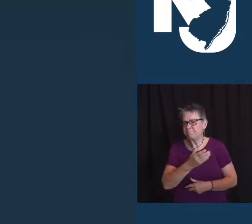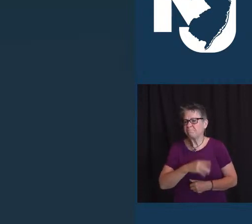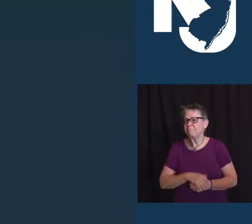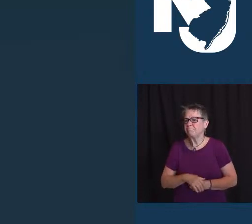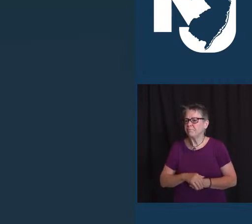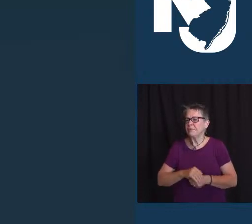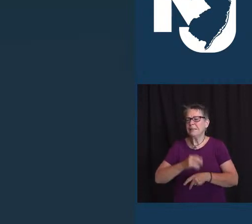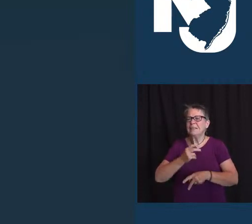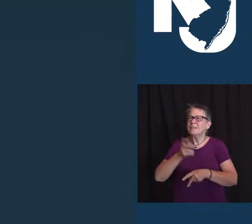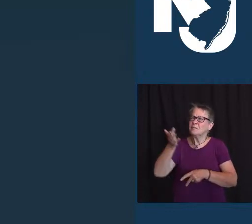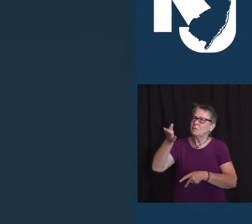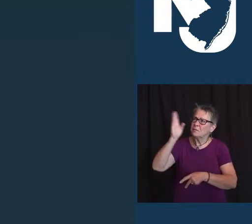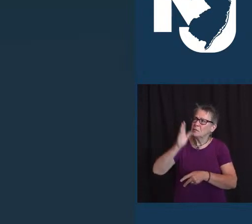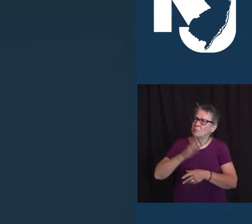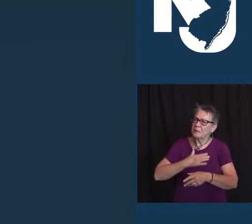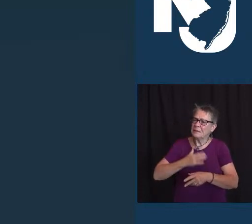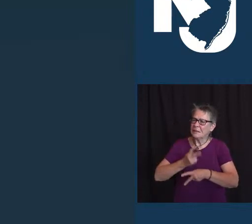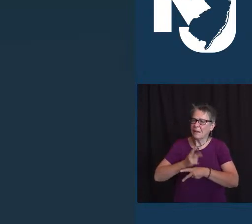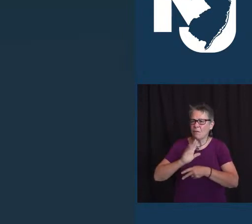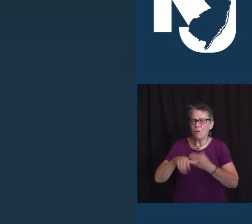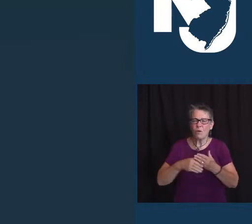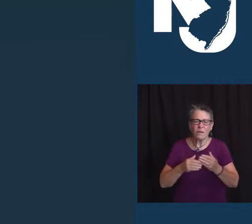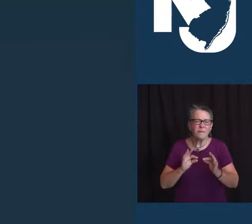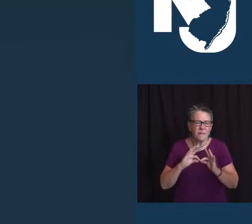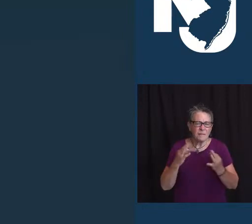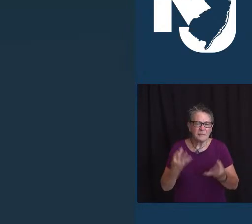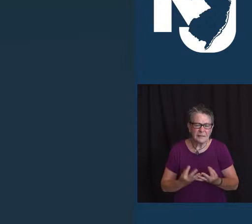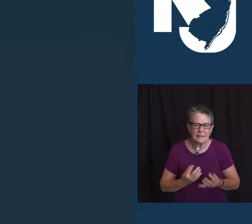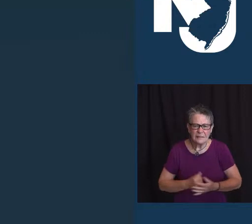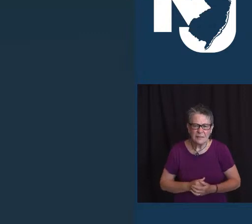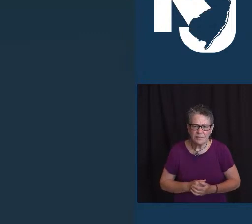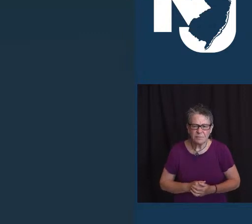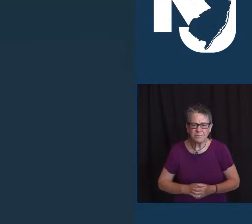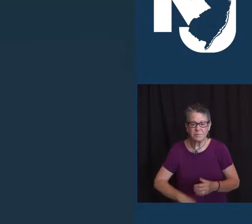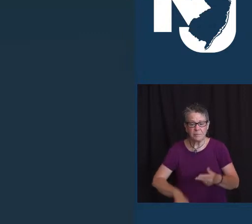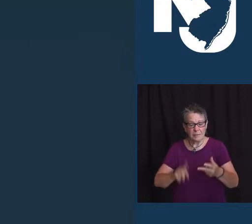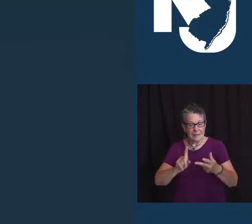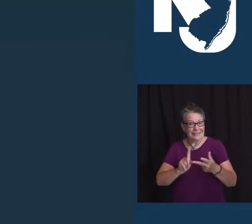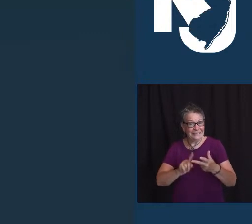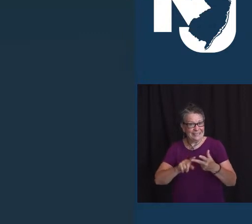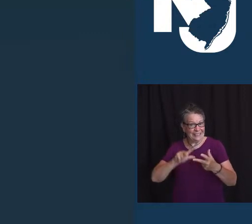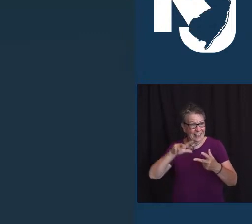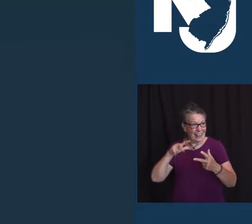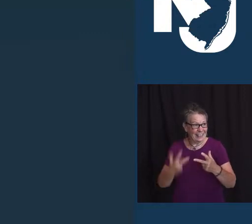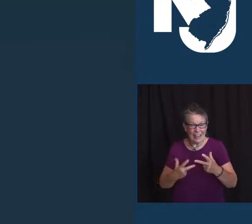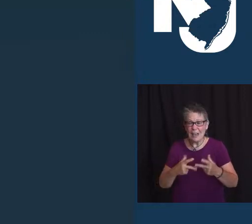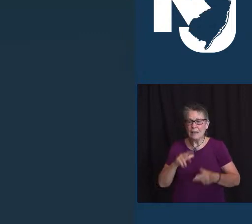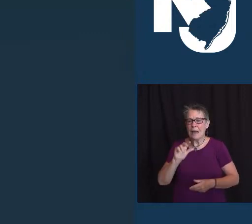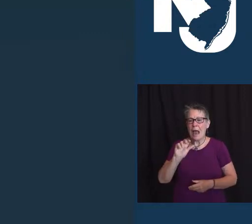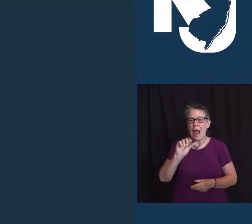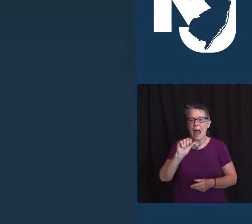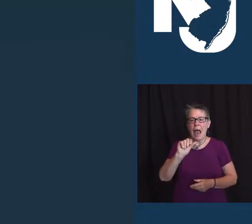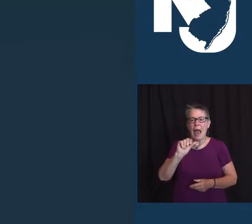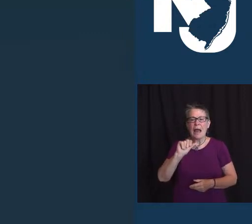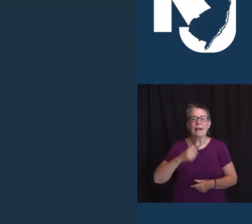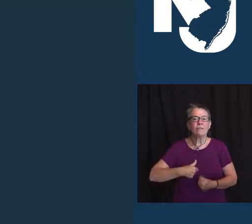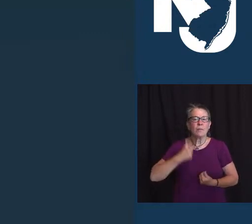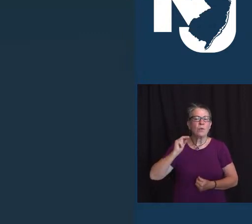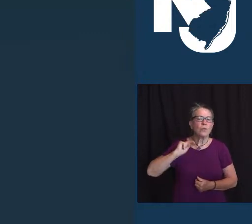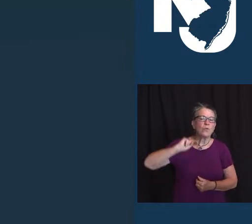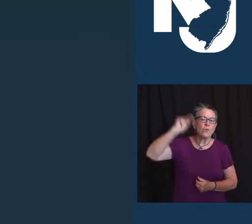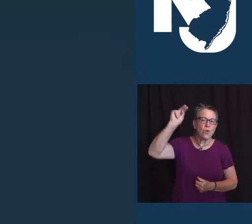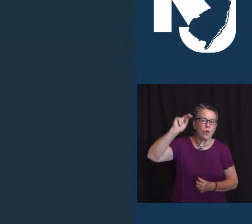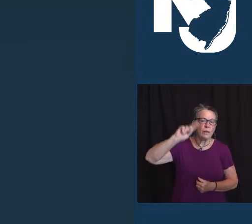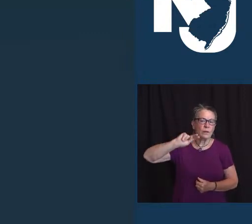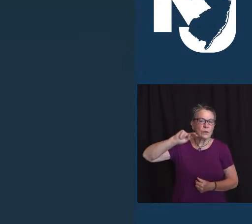left behind. And finally today, we will remember Mawa's Anna Brignola. We lost